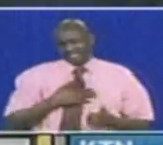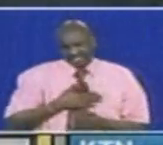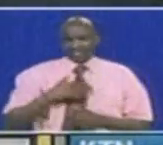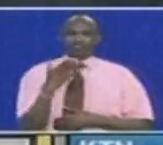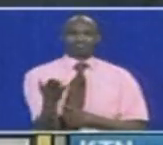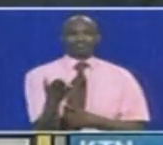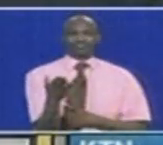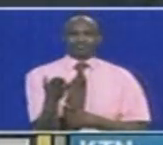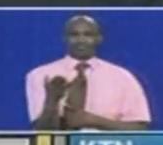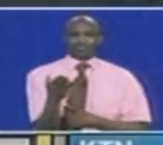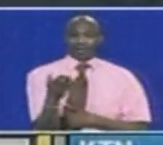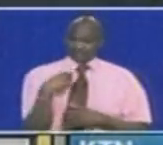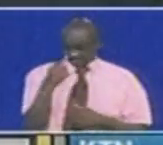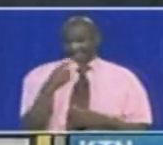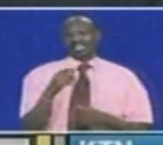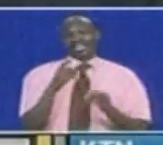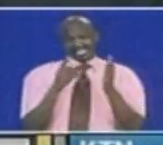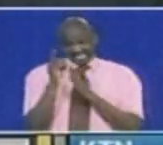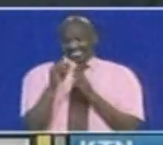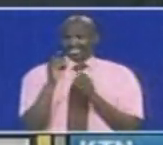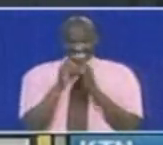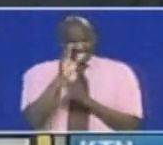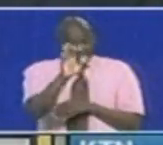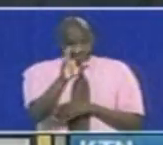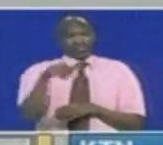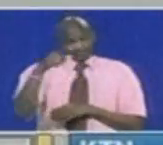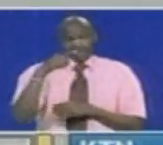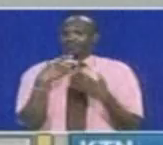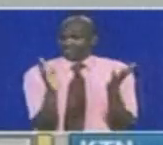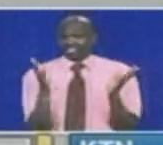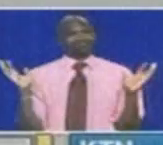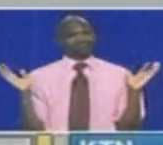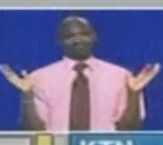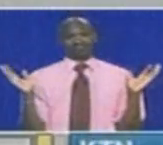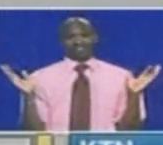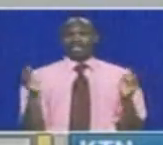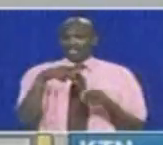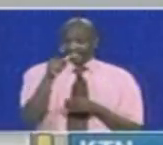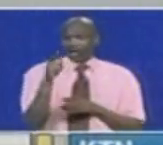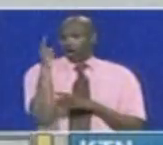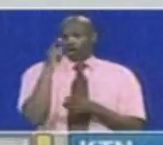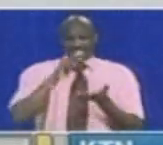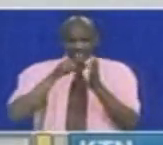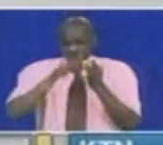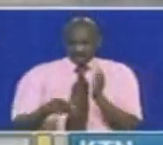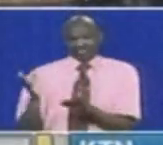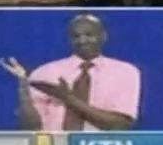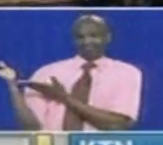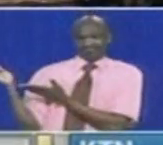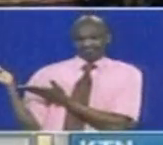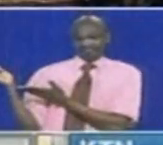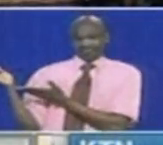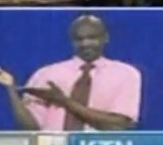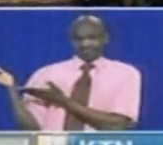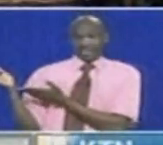1st April. That was their date, not mine, and that's it. The new laws require, among other things, that Matatu owners